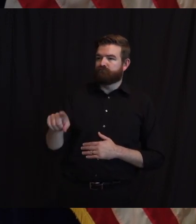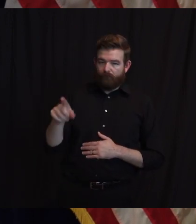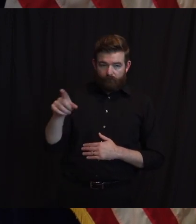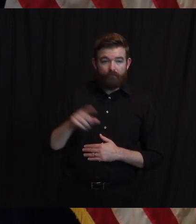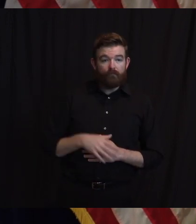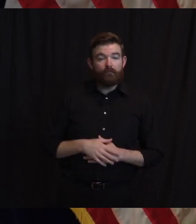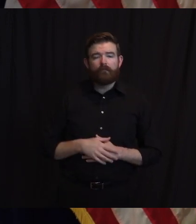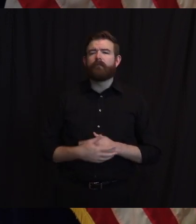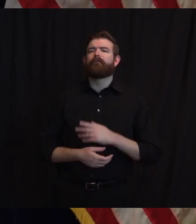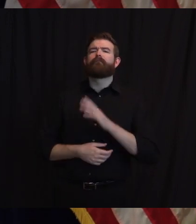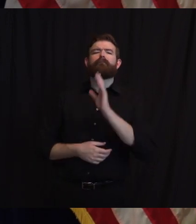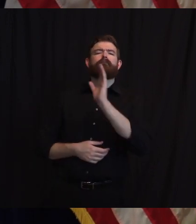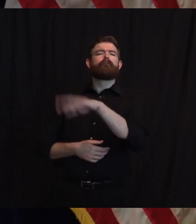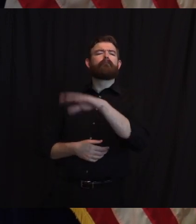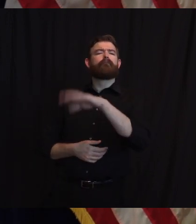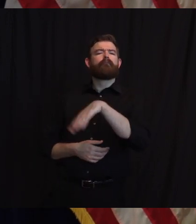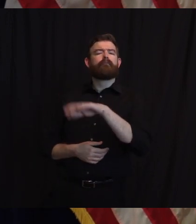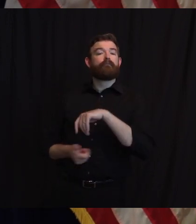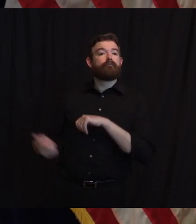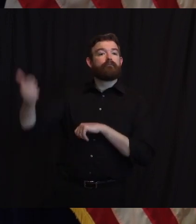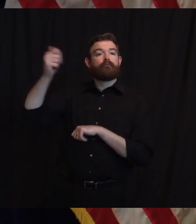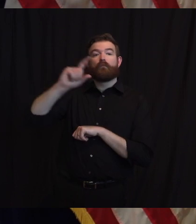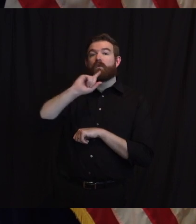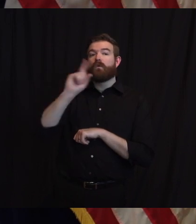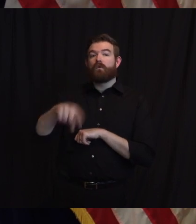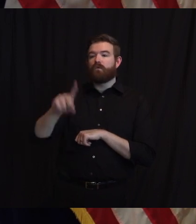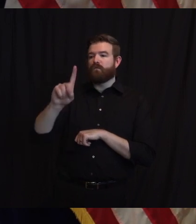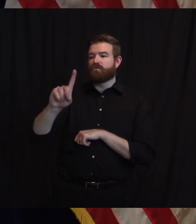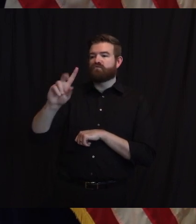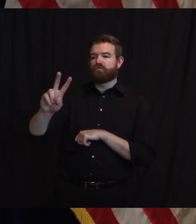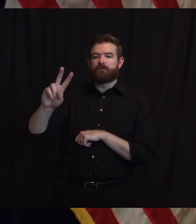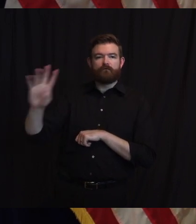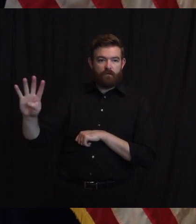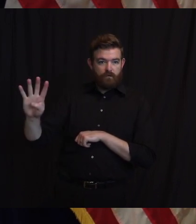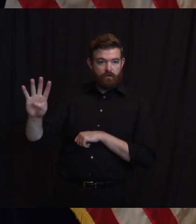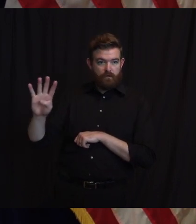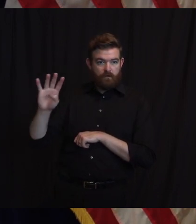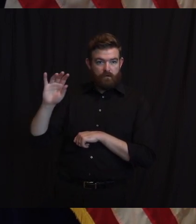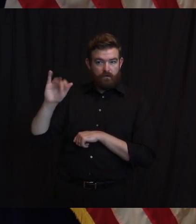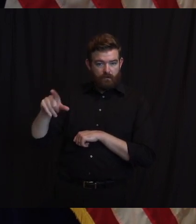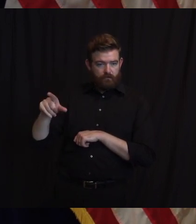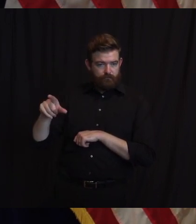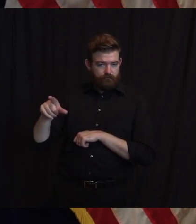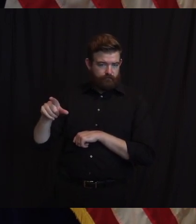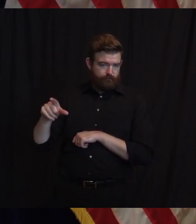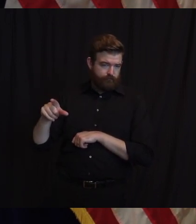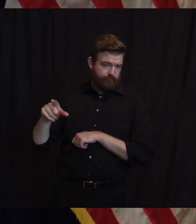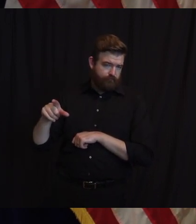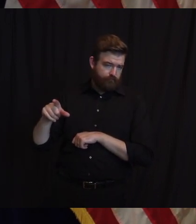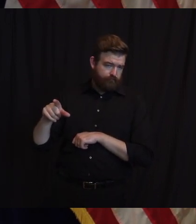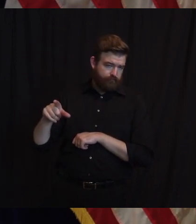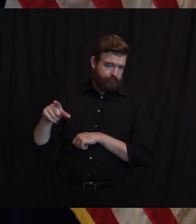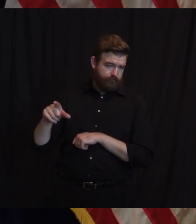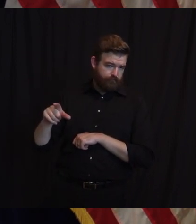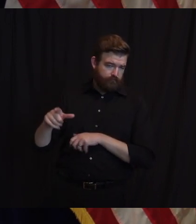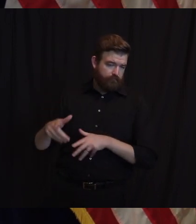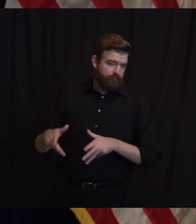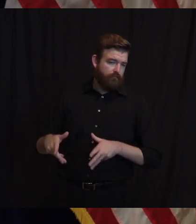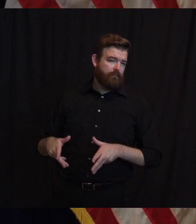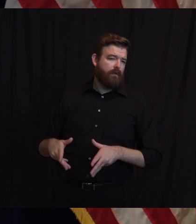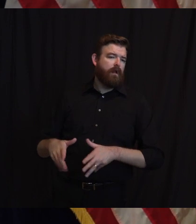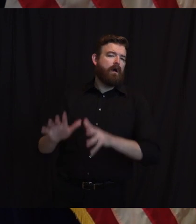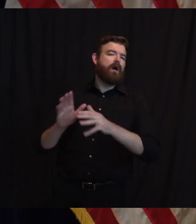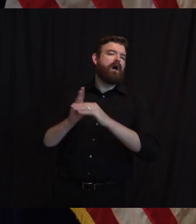Governor, Executive Order 124 made more than 1,000 people in New Jersey's prison system eligible for immediate release during the